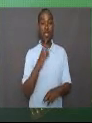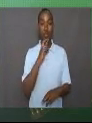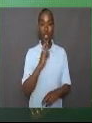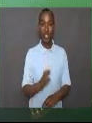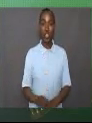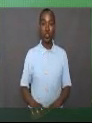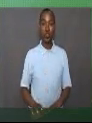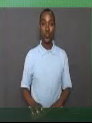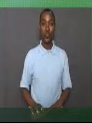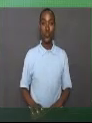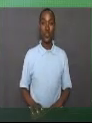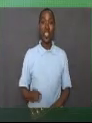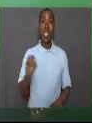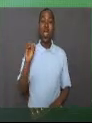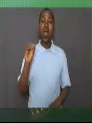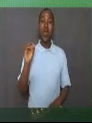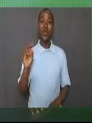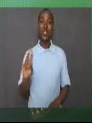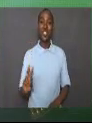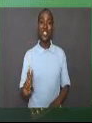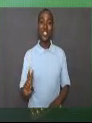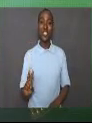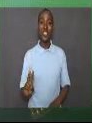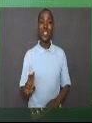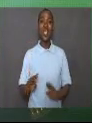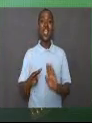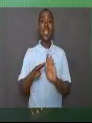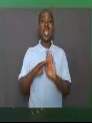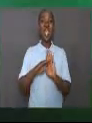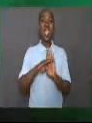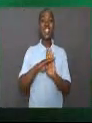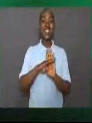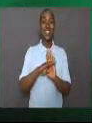Oxygen is used as an oxidizing agent.